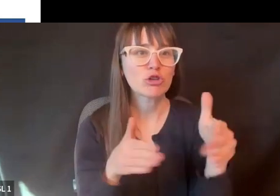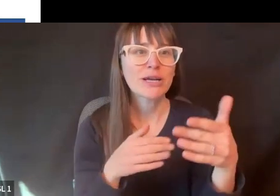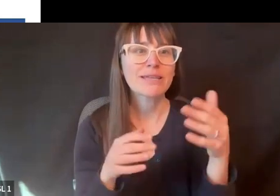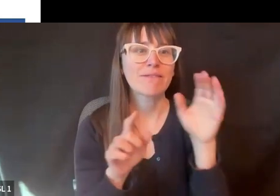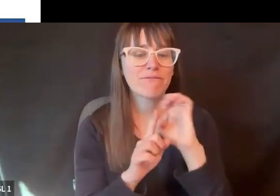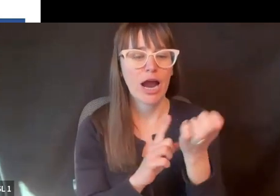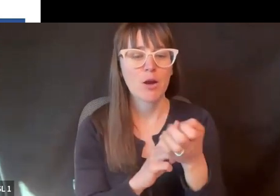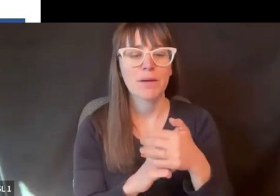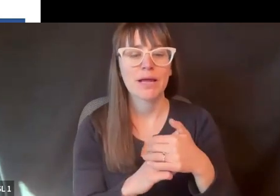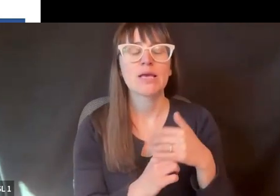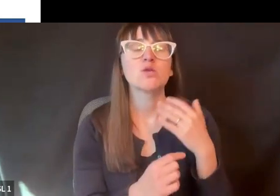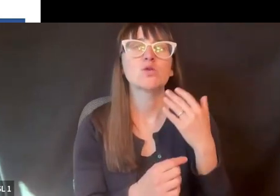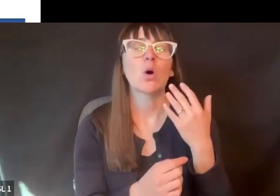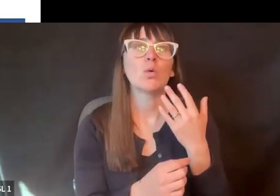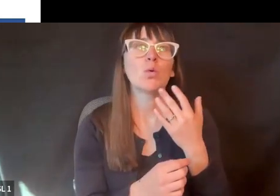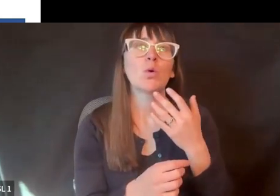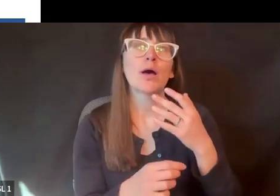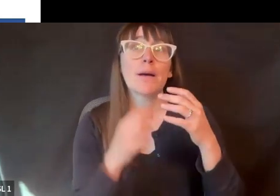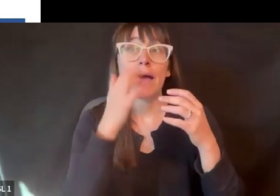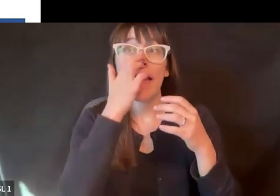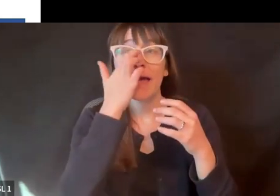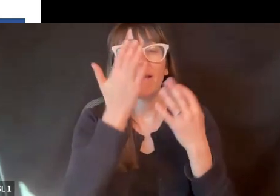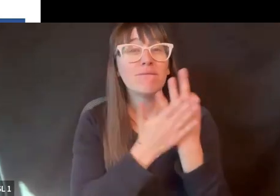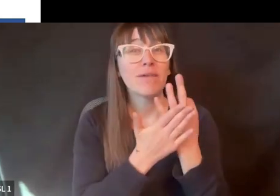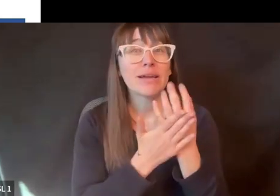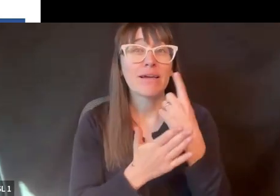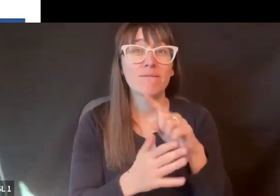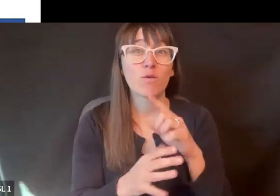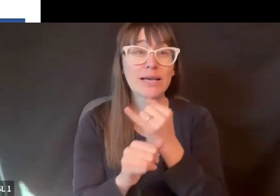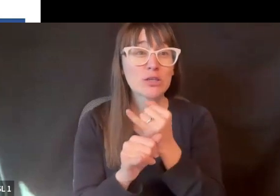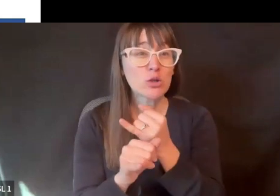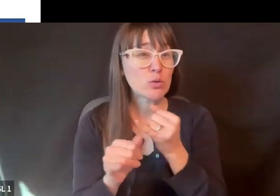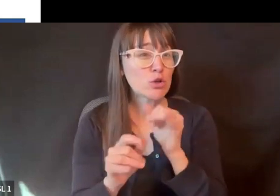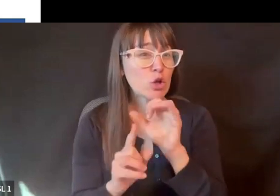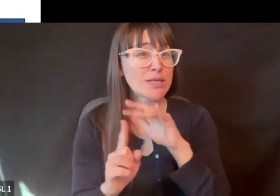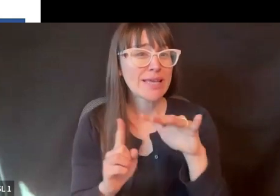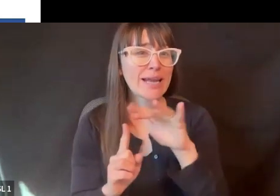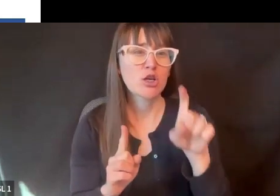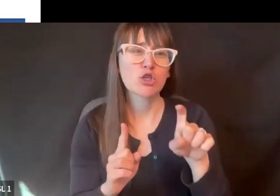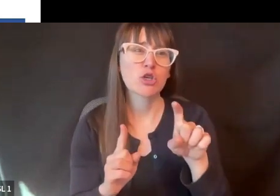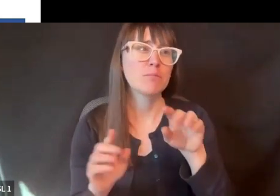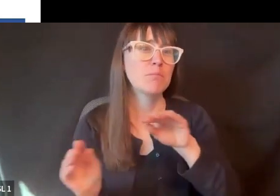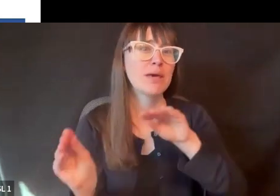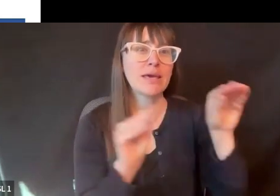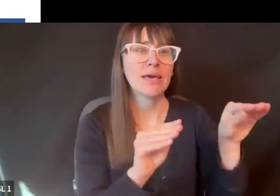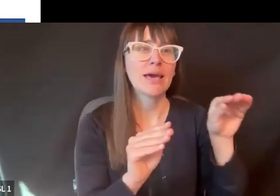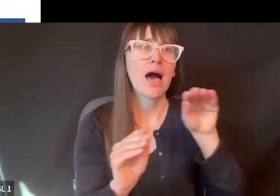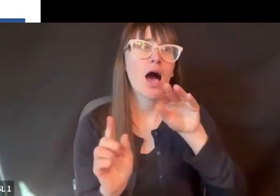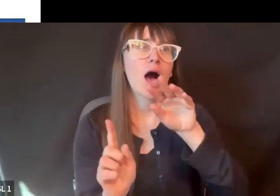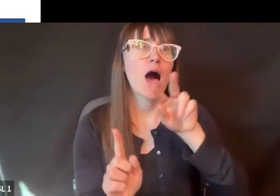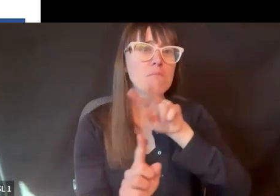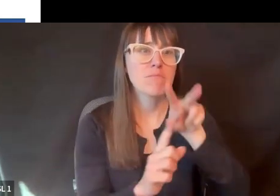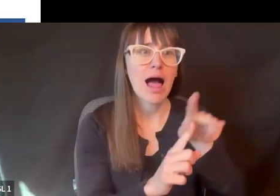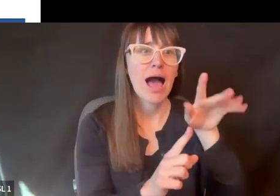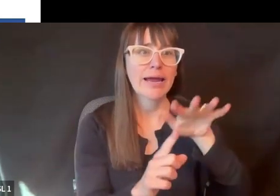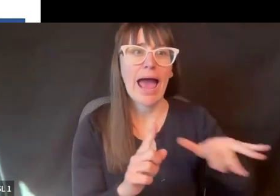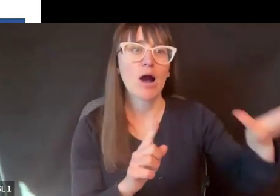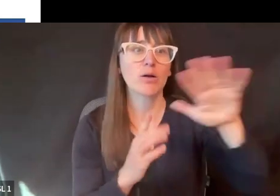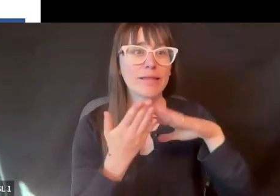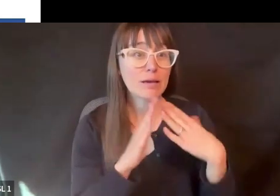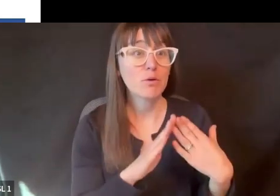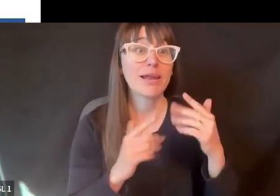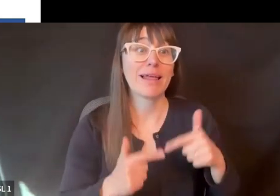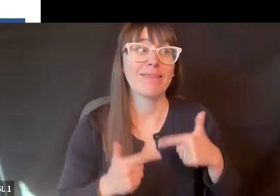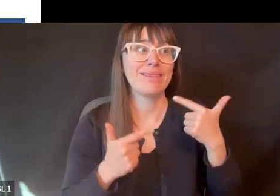services and that funding that we would use to support someone in an institutional setting should really follow that person into the community